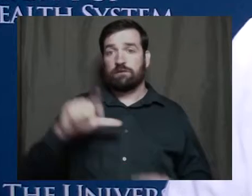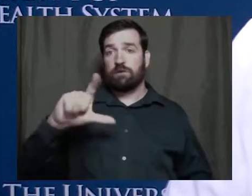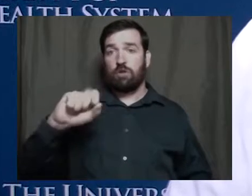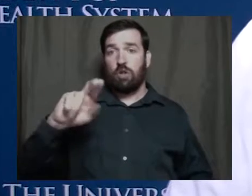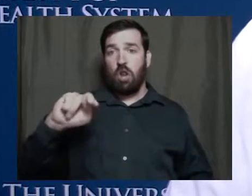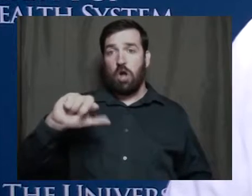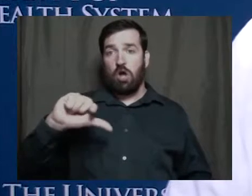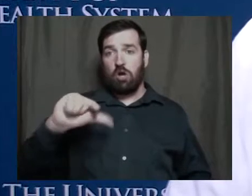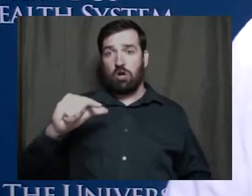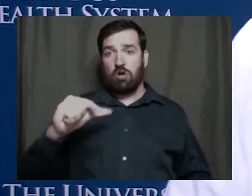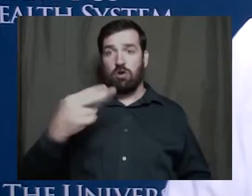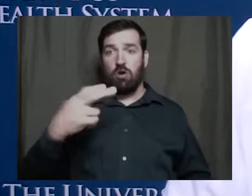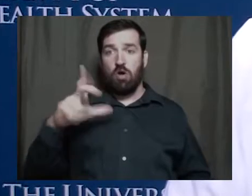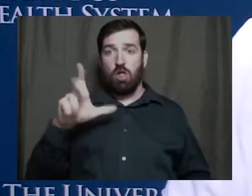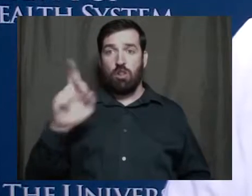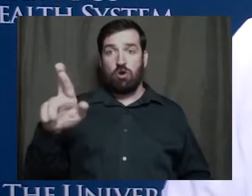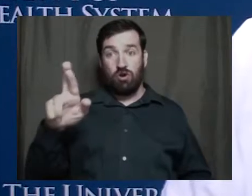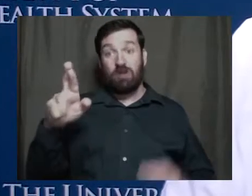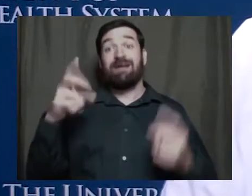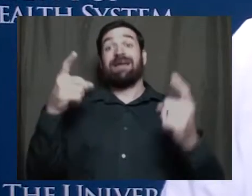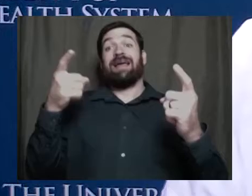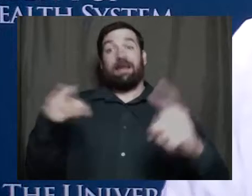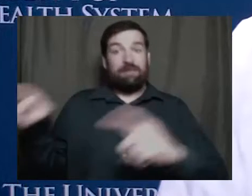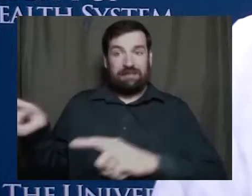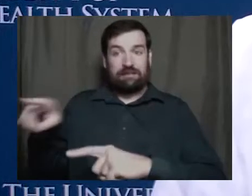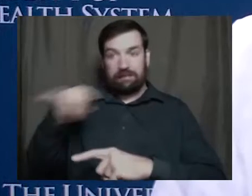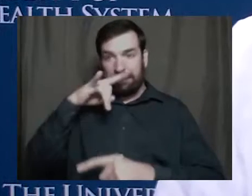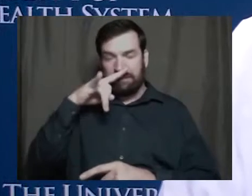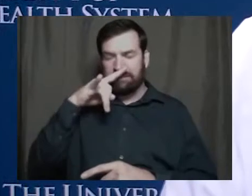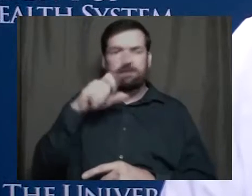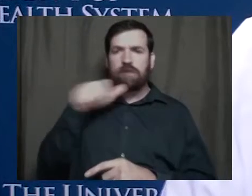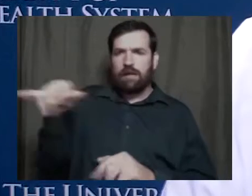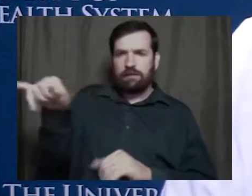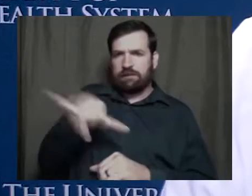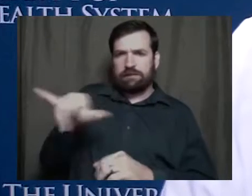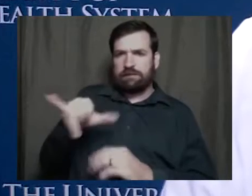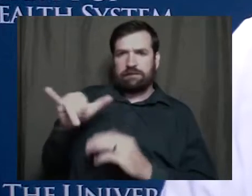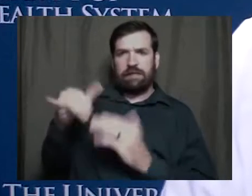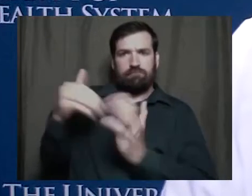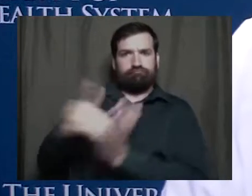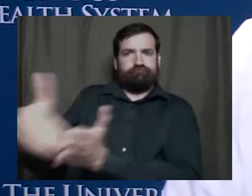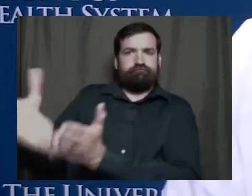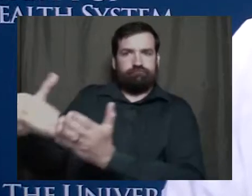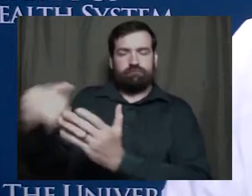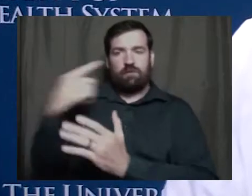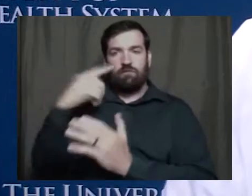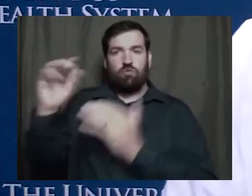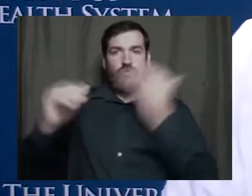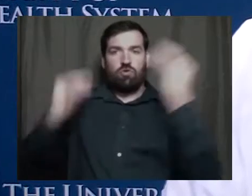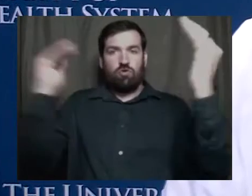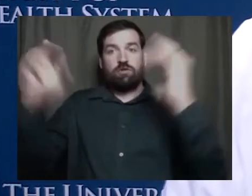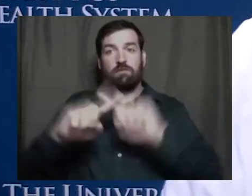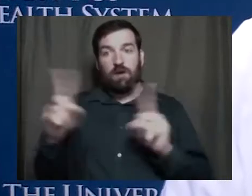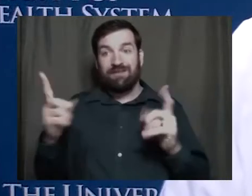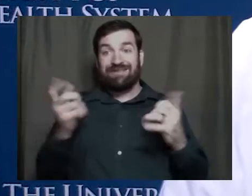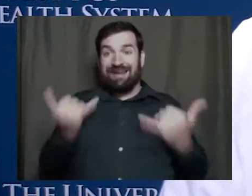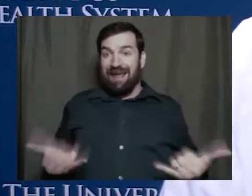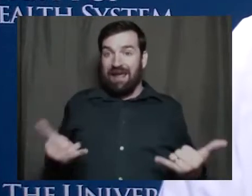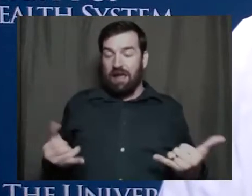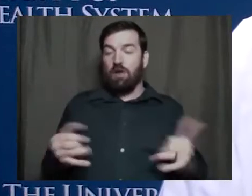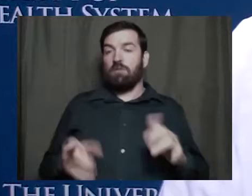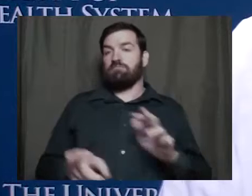something that happens in pediatrics, not at the same frequency incidence as what we see in the adults, but it is now starting to pop up a little bit